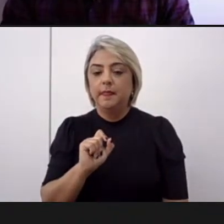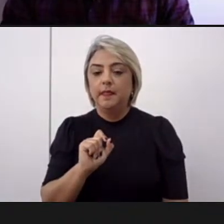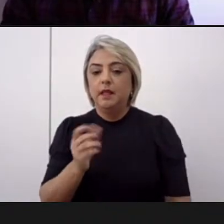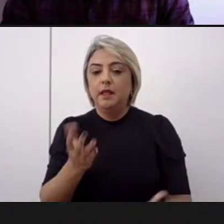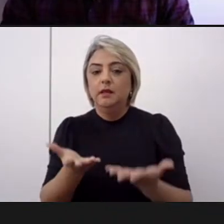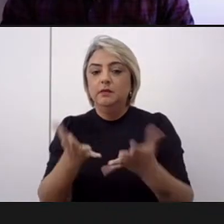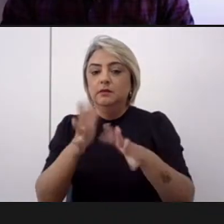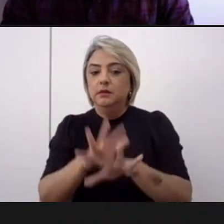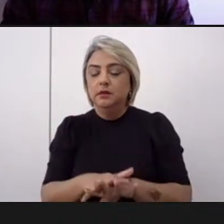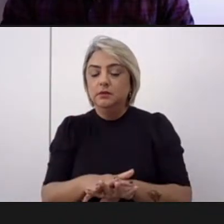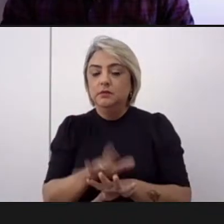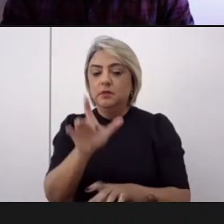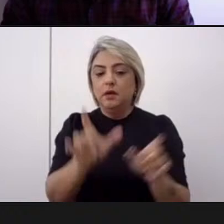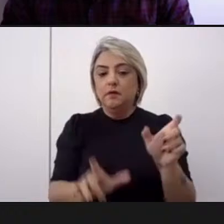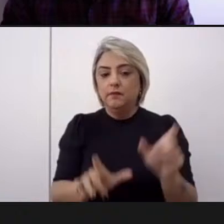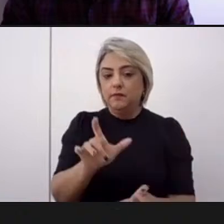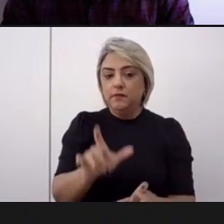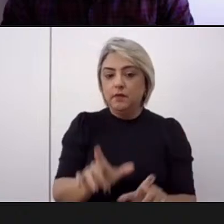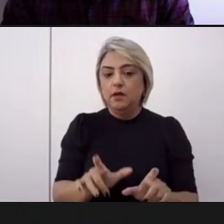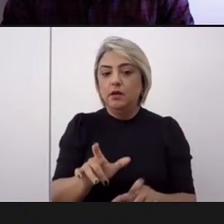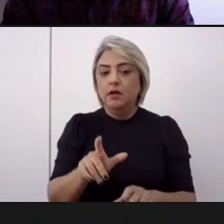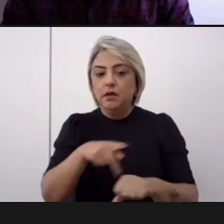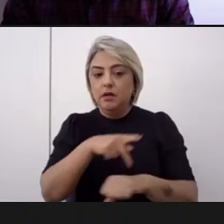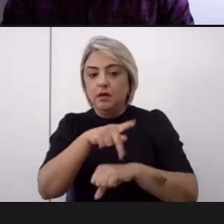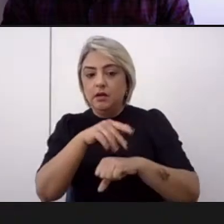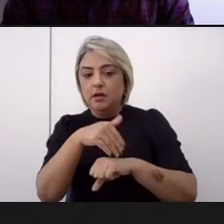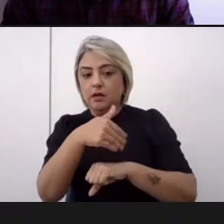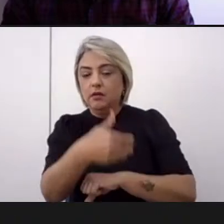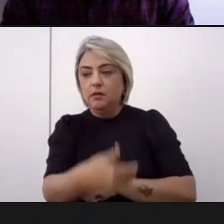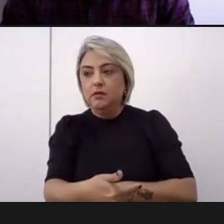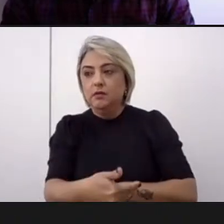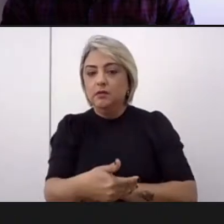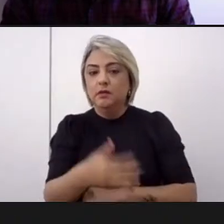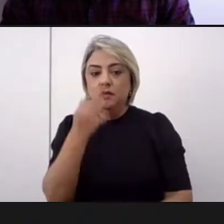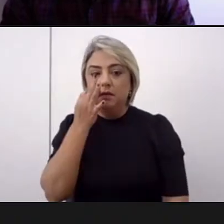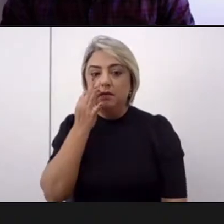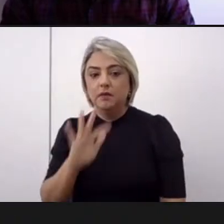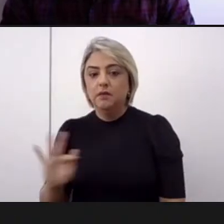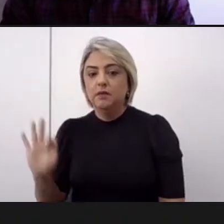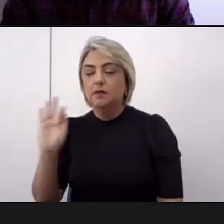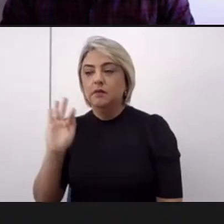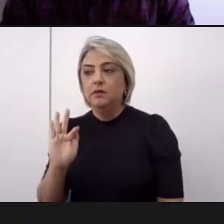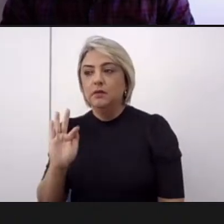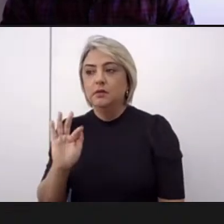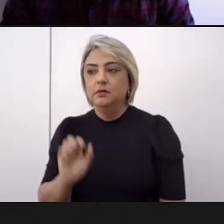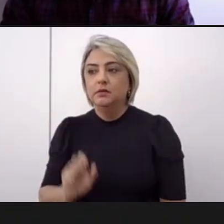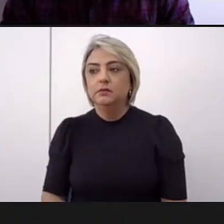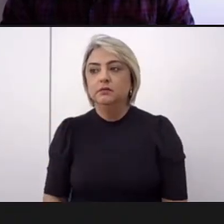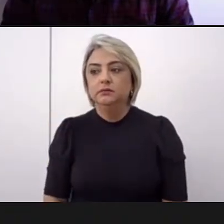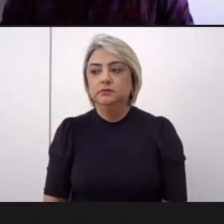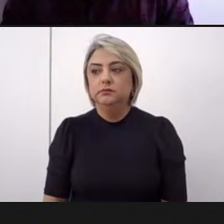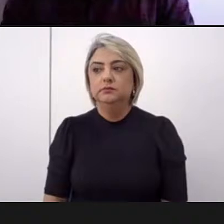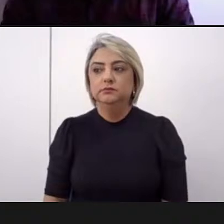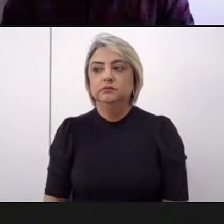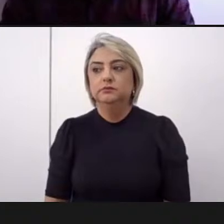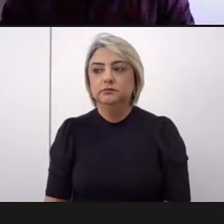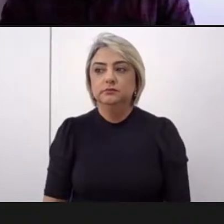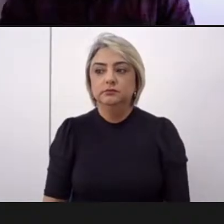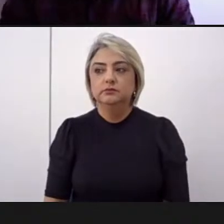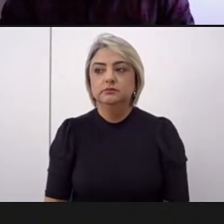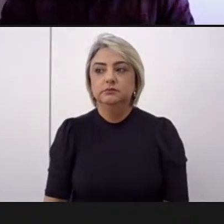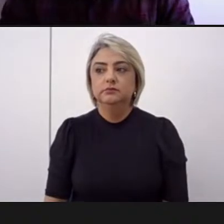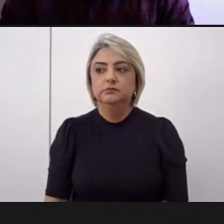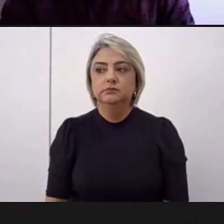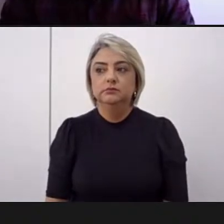And so France in particular pushed a lot this idea of agroecology with the French minister